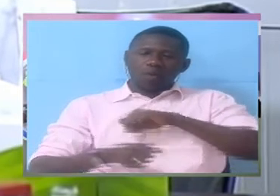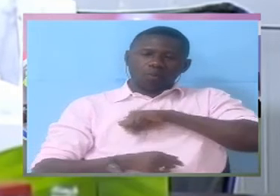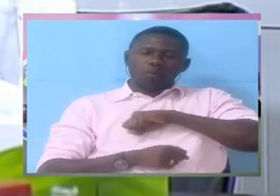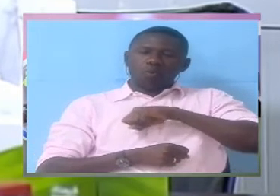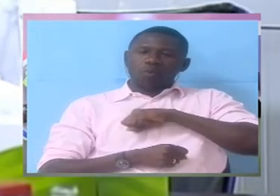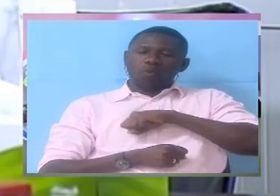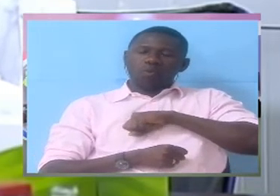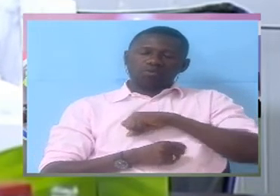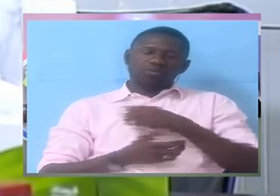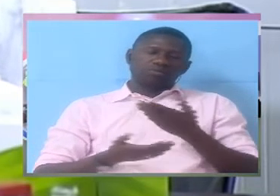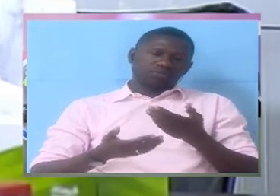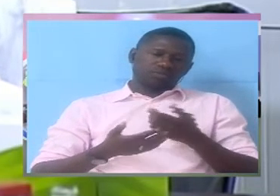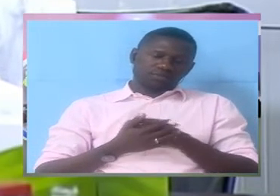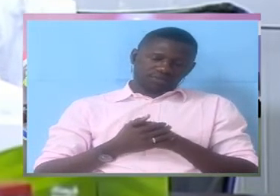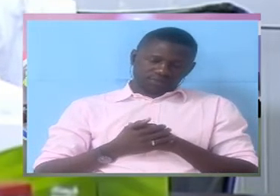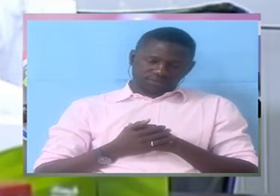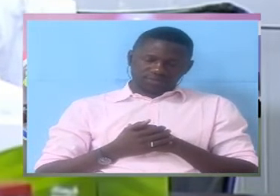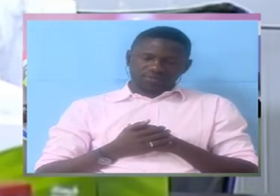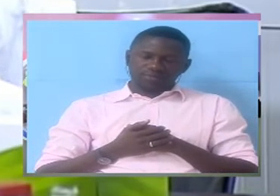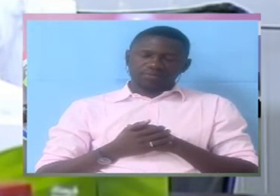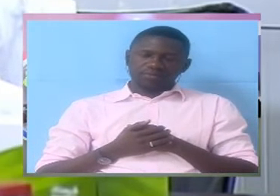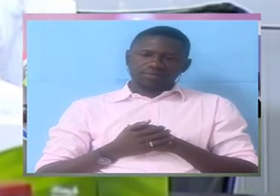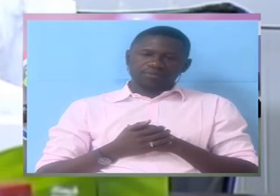tamu. And